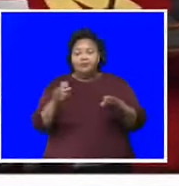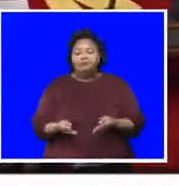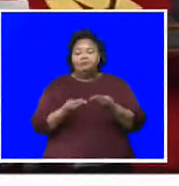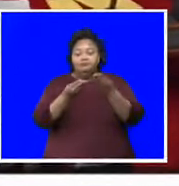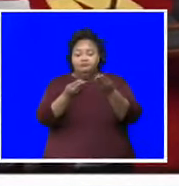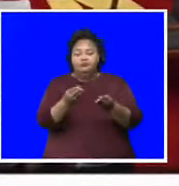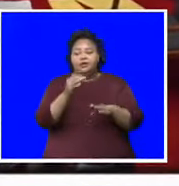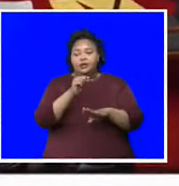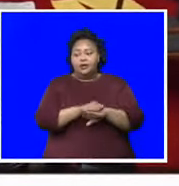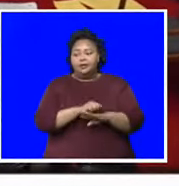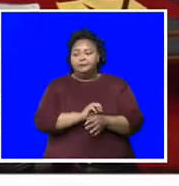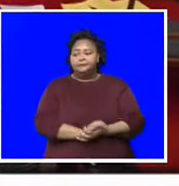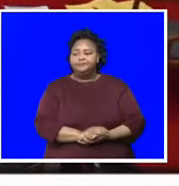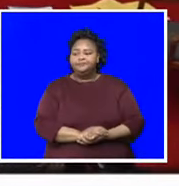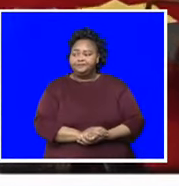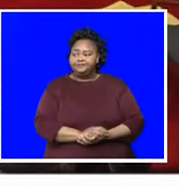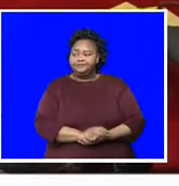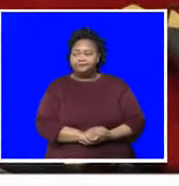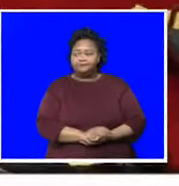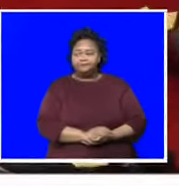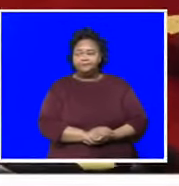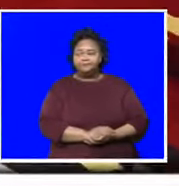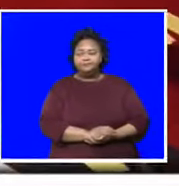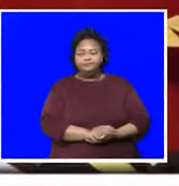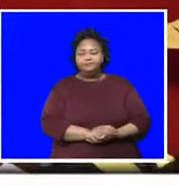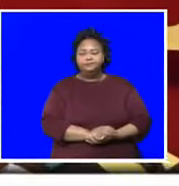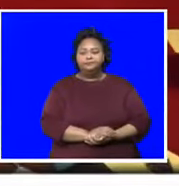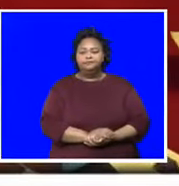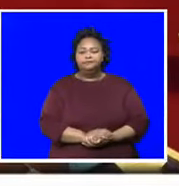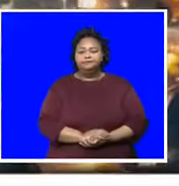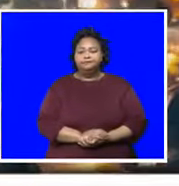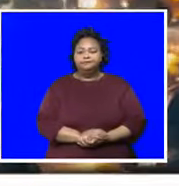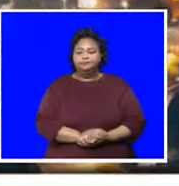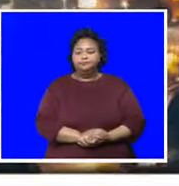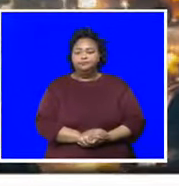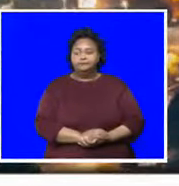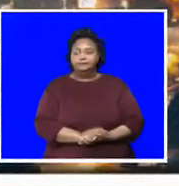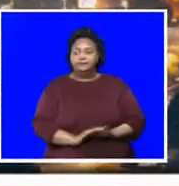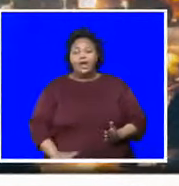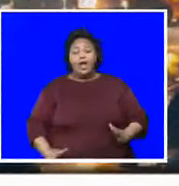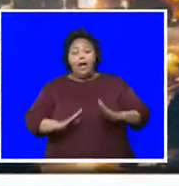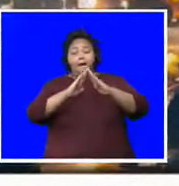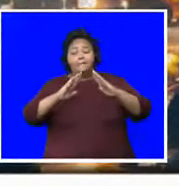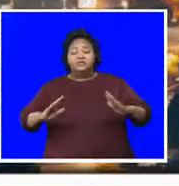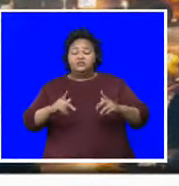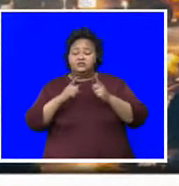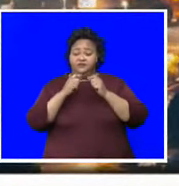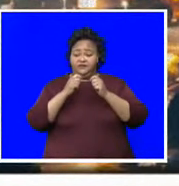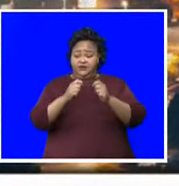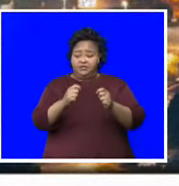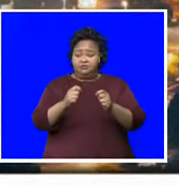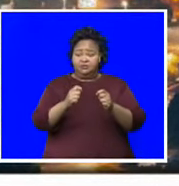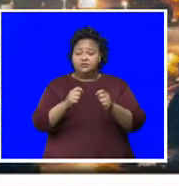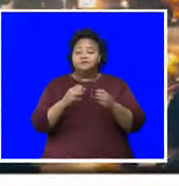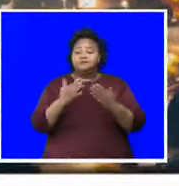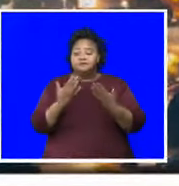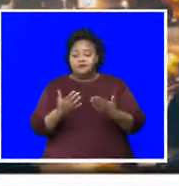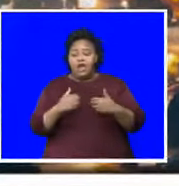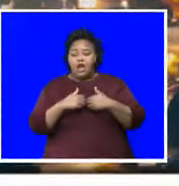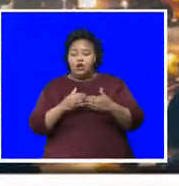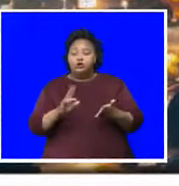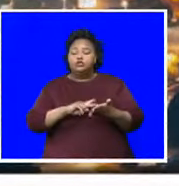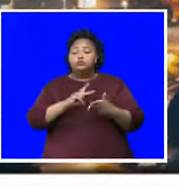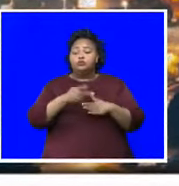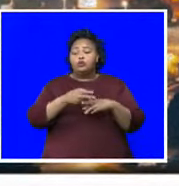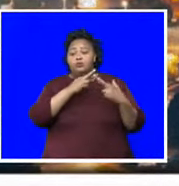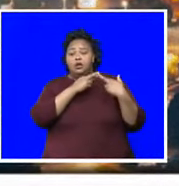For Eswatini TV News Ntombi Langeni uMbongwa Dube, Parliament. The Minister of Public Works and Transport has launched the